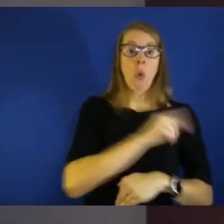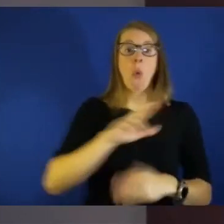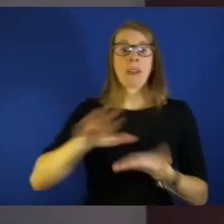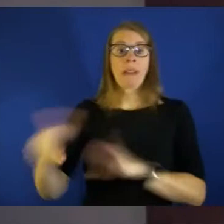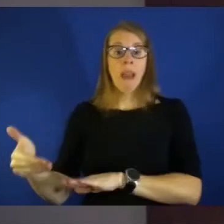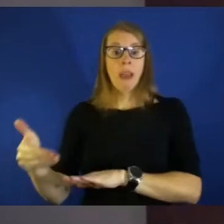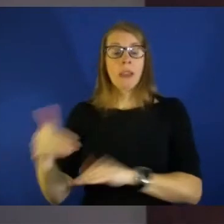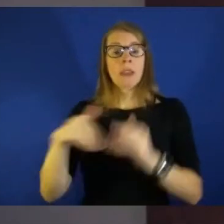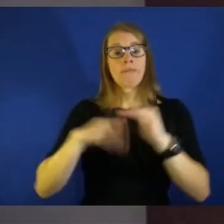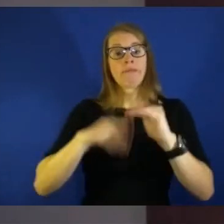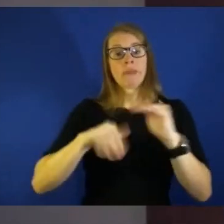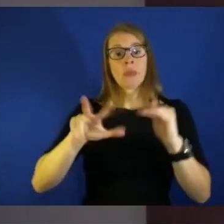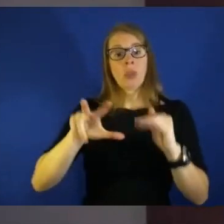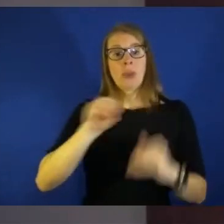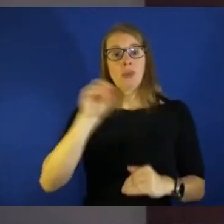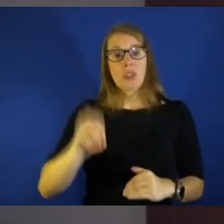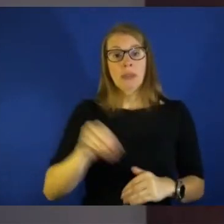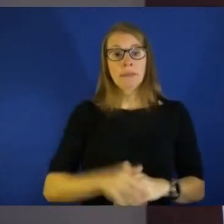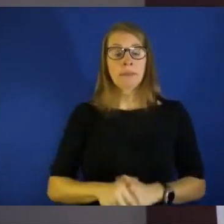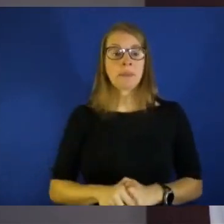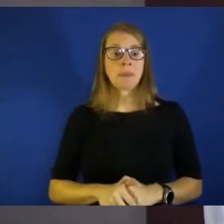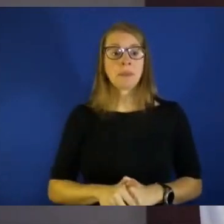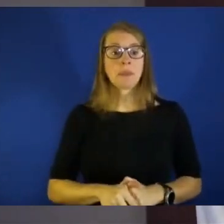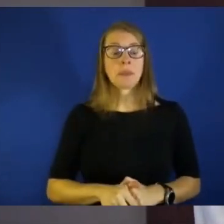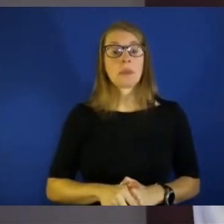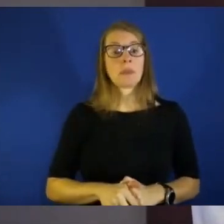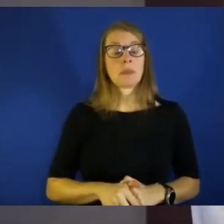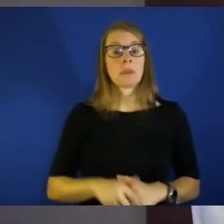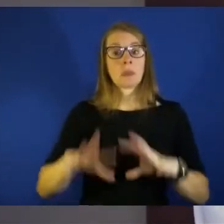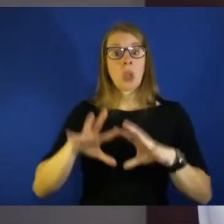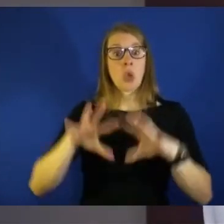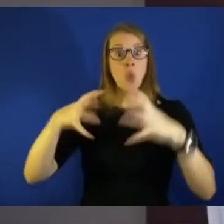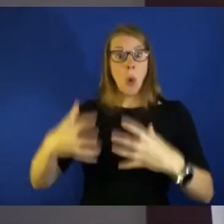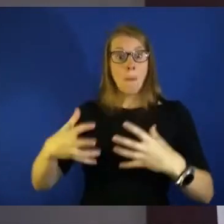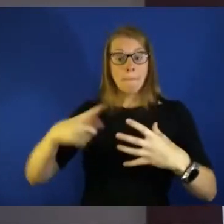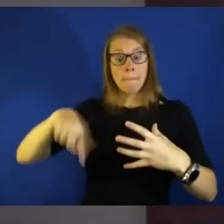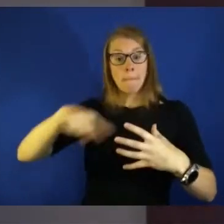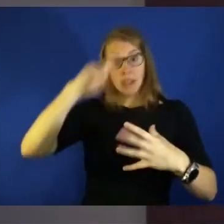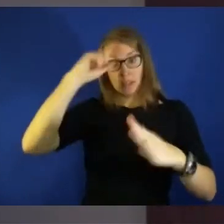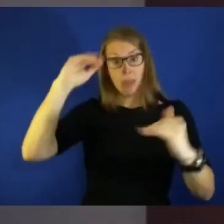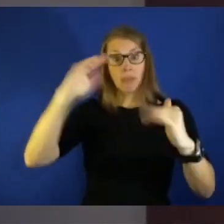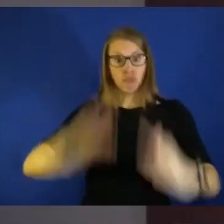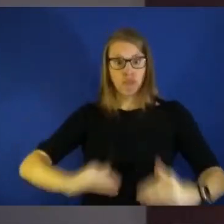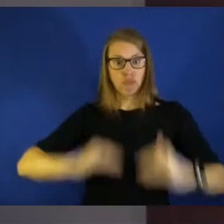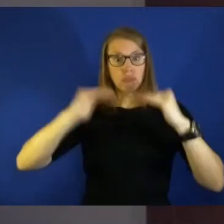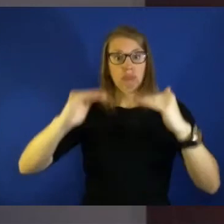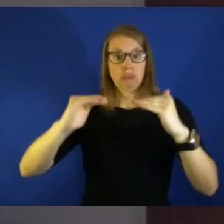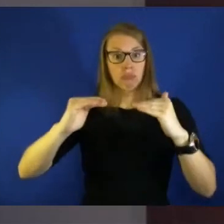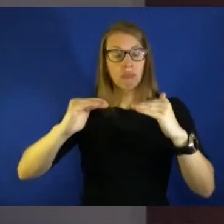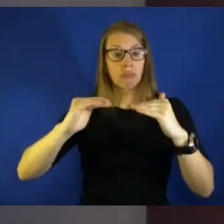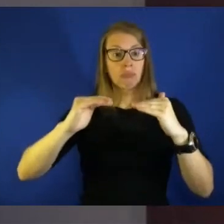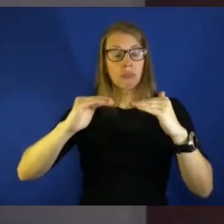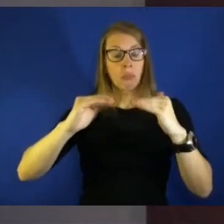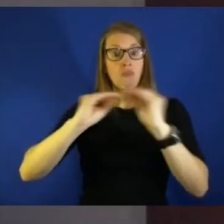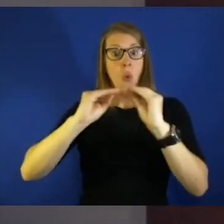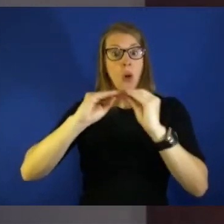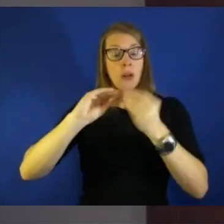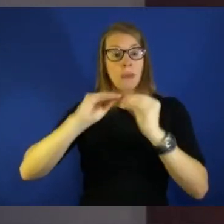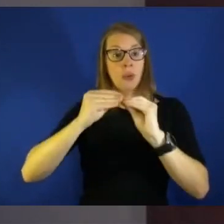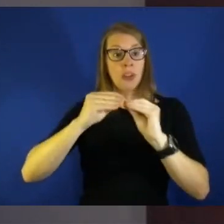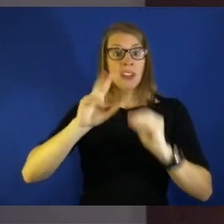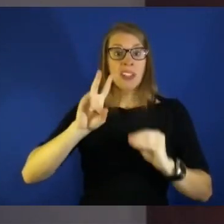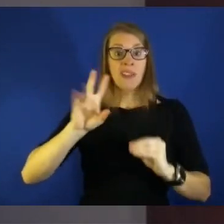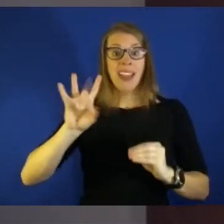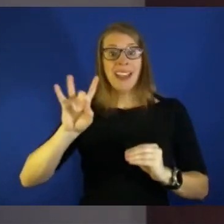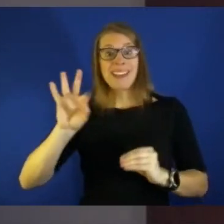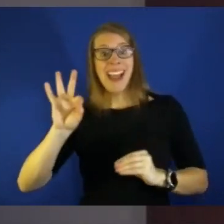3%. And so this is a group that we would expect that to be a lot higher. We would expect it to be, 7, 8, 9%,